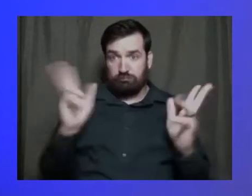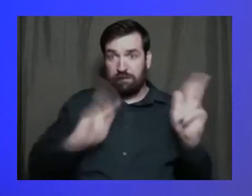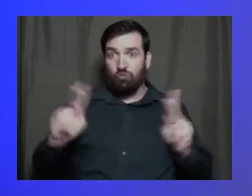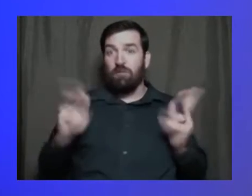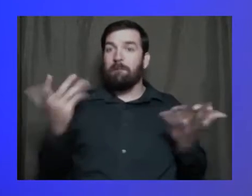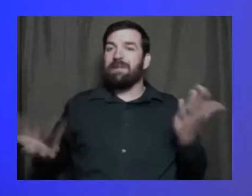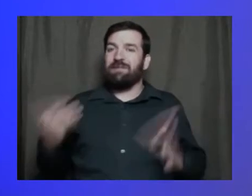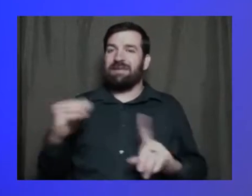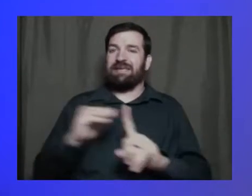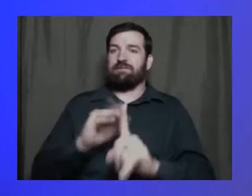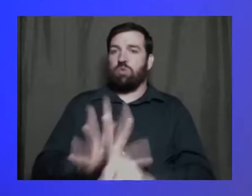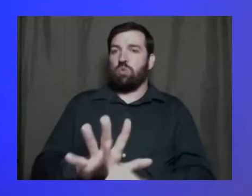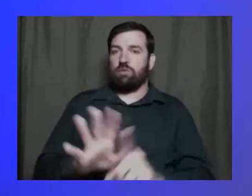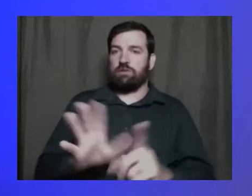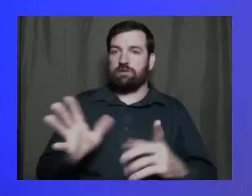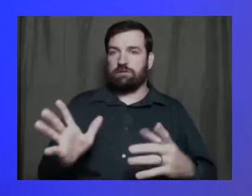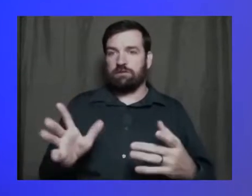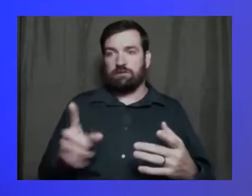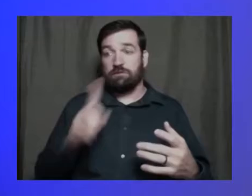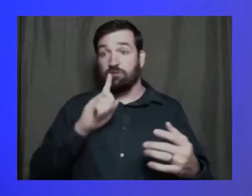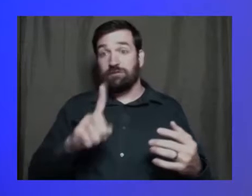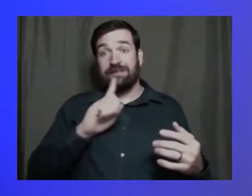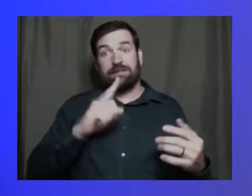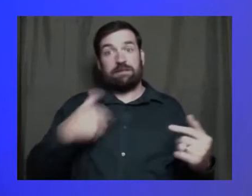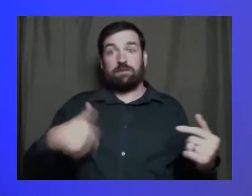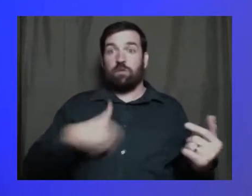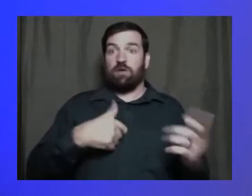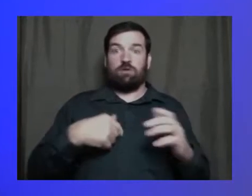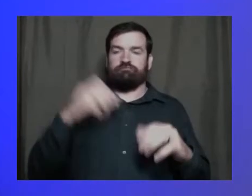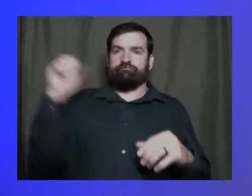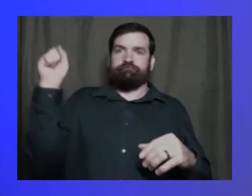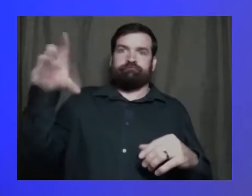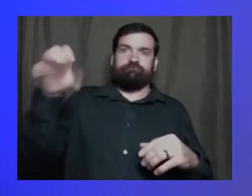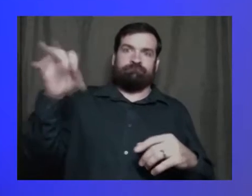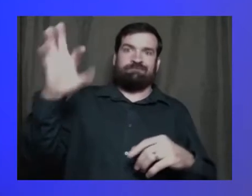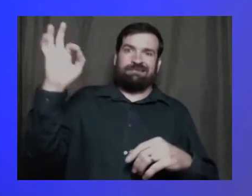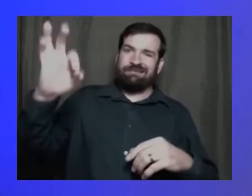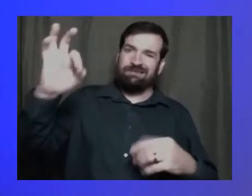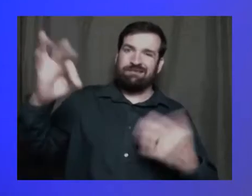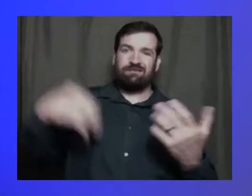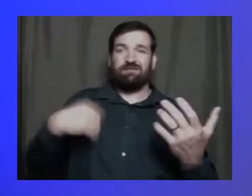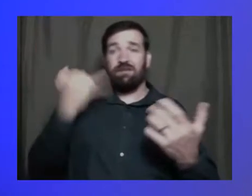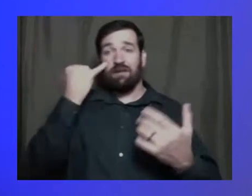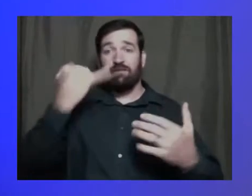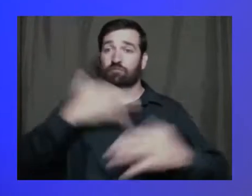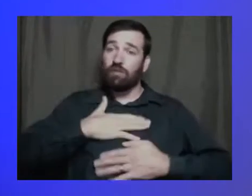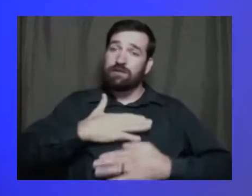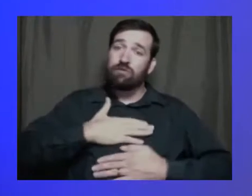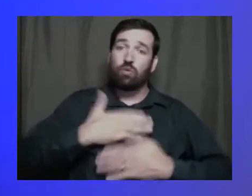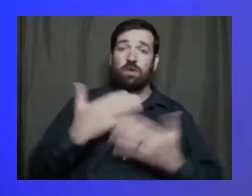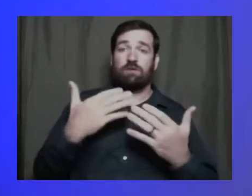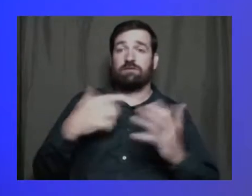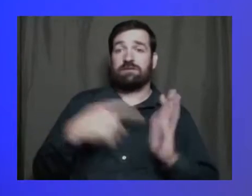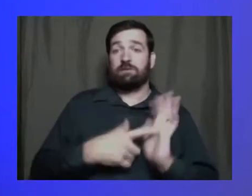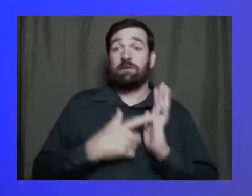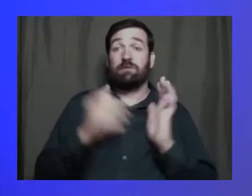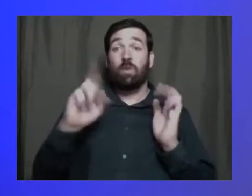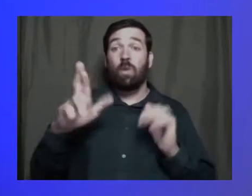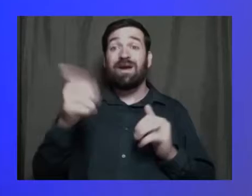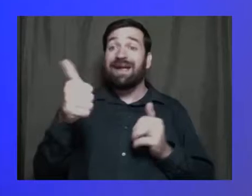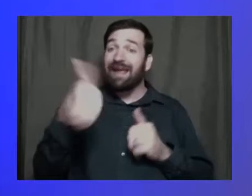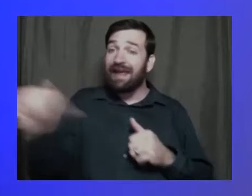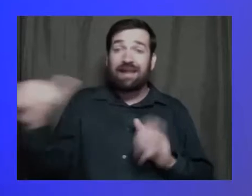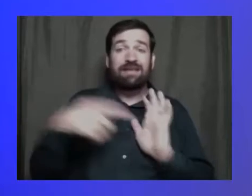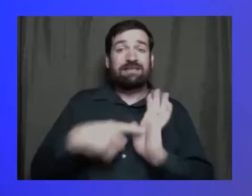exposed. So really what we are trying to message is that everybody who's having respiratory symptoms or any symptoms of COVID-19 needs to be tested